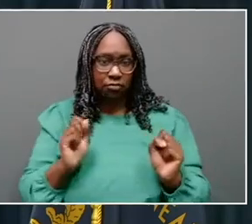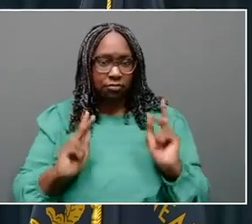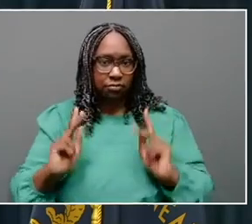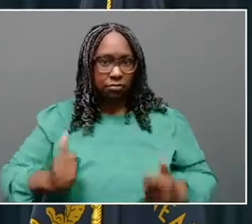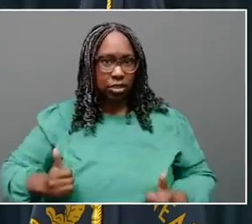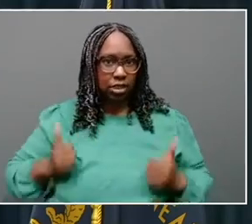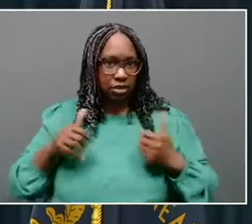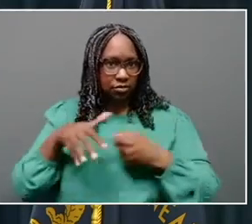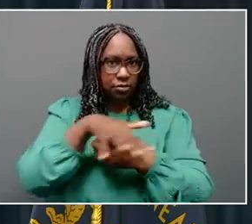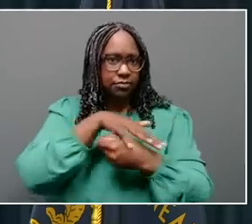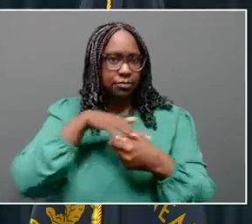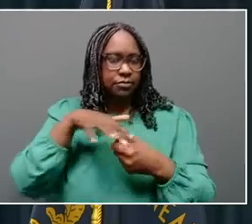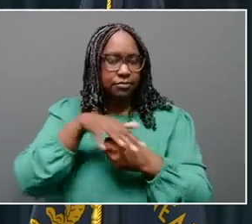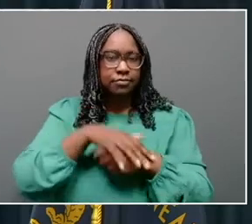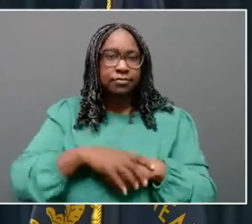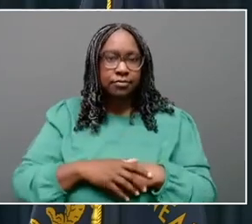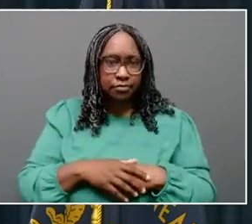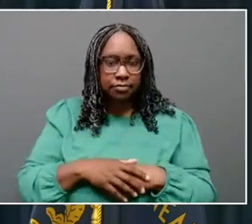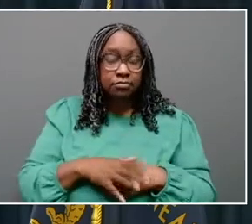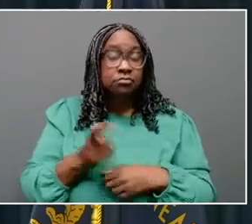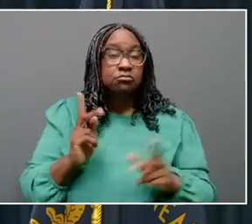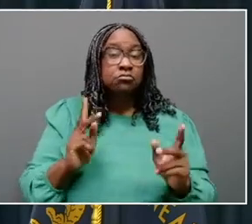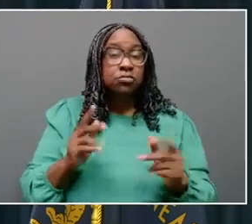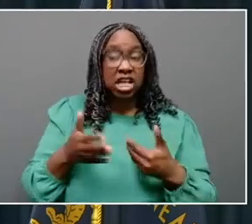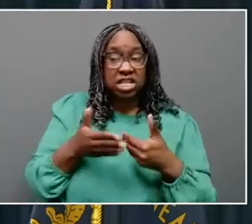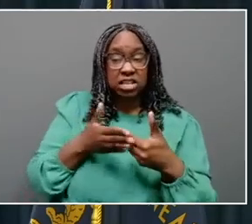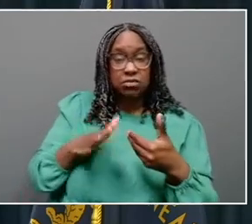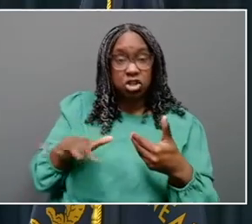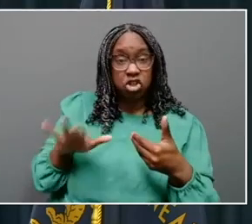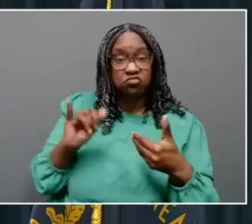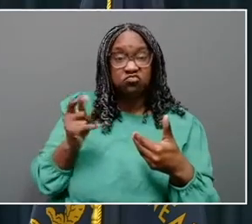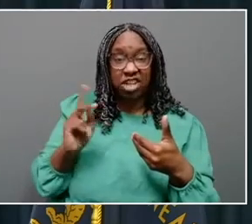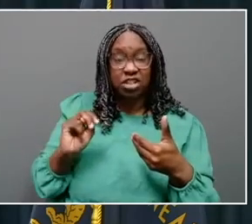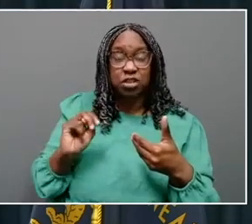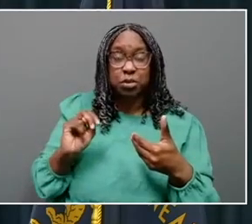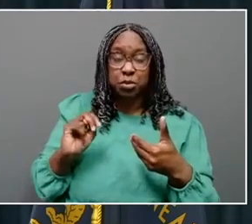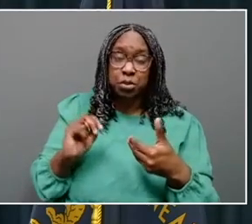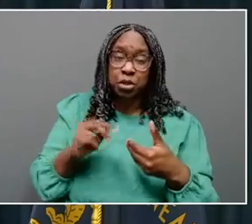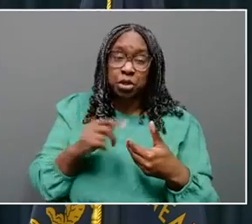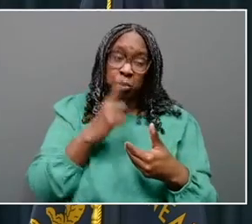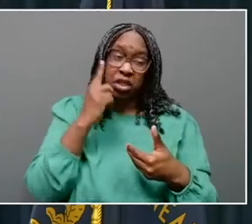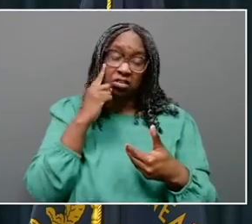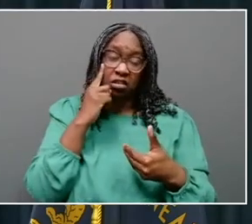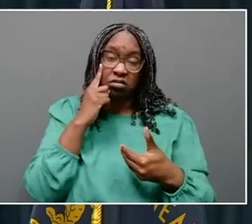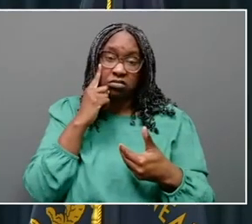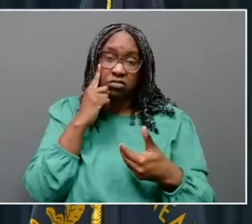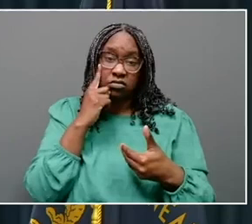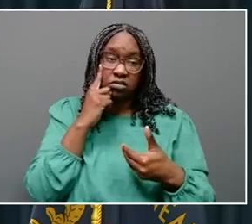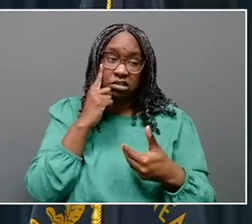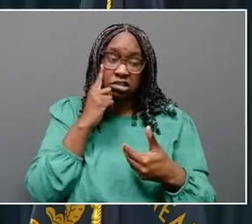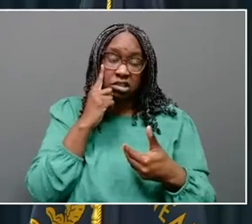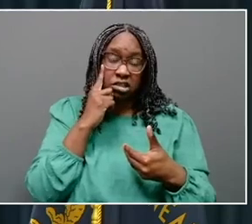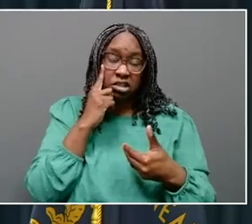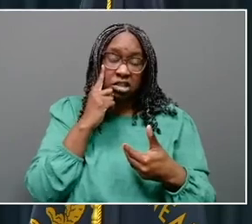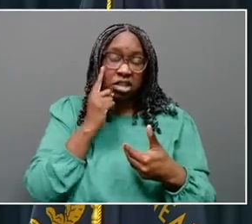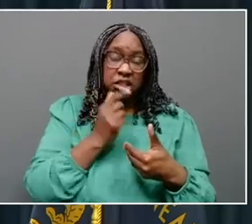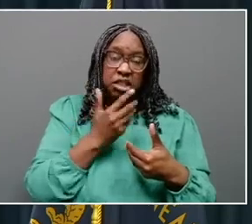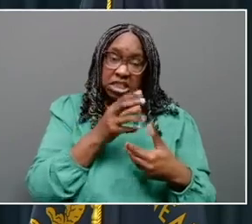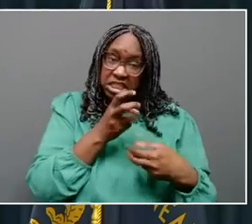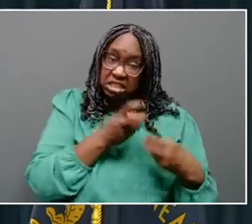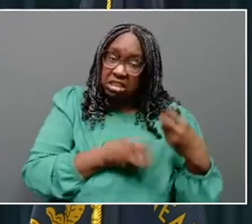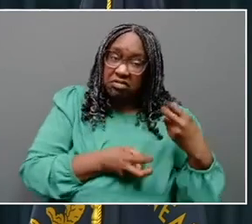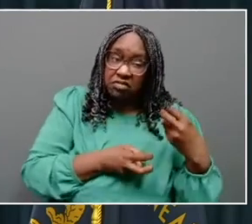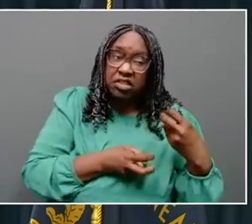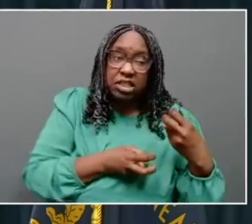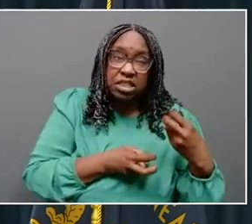location, and especially for those neighborhoods of Jackson that we believe withstand even the toughest things that Mother Nature